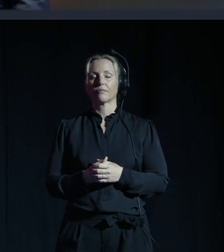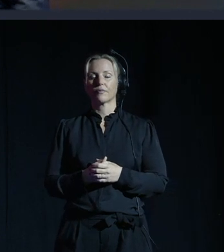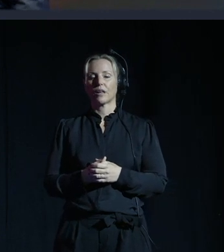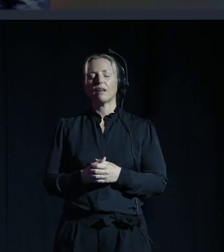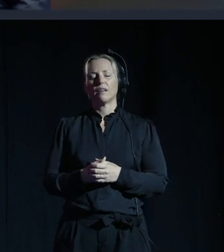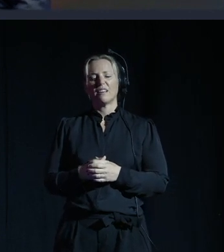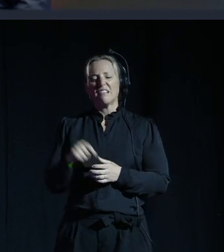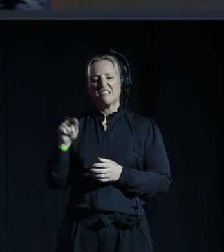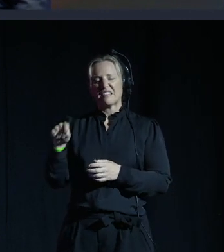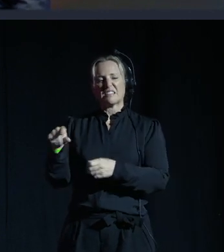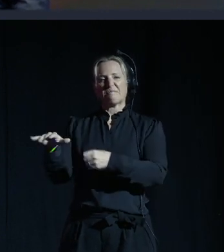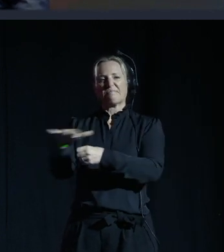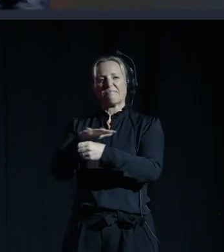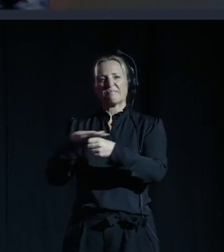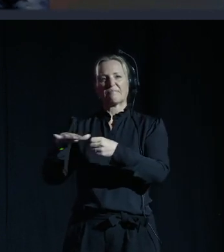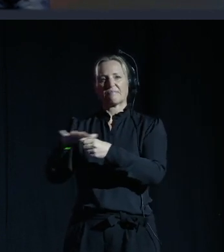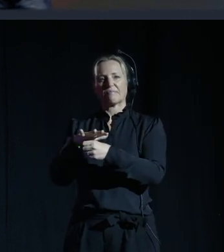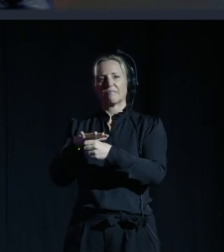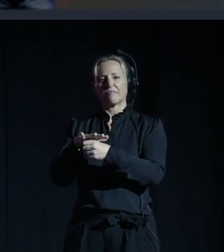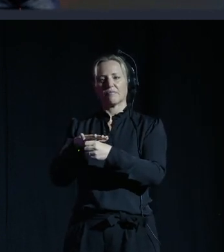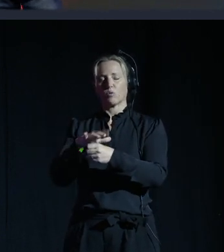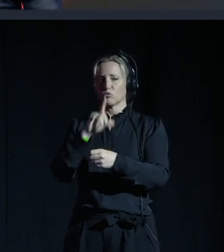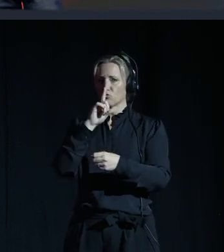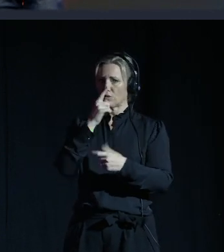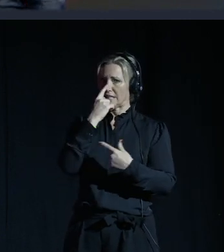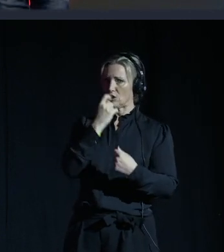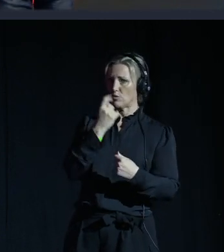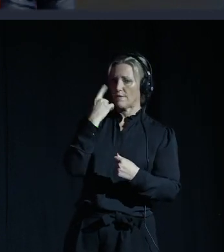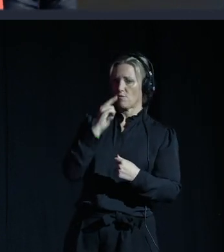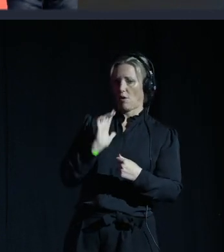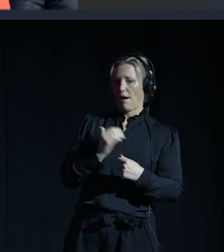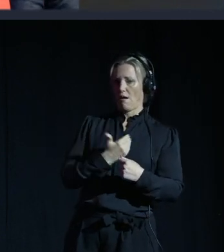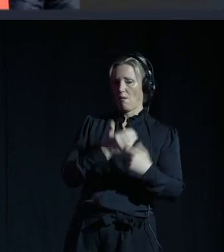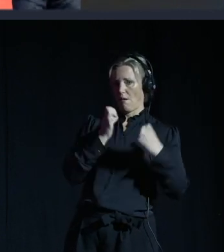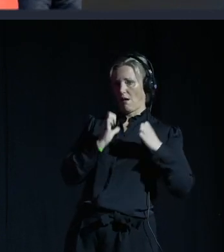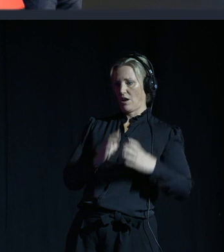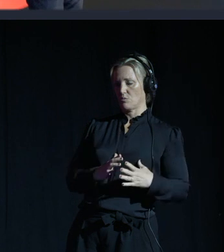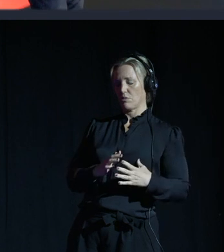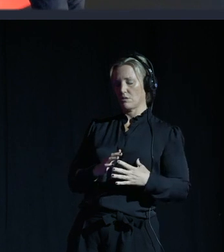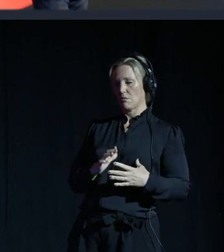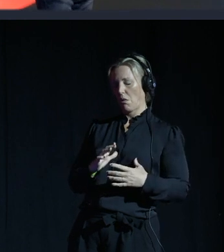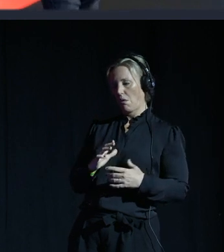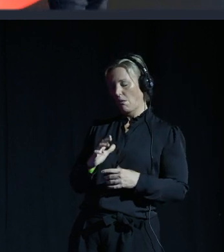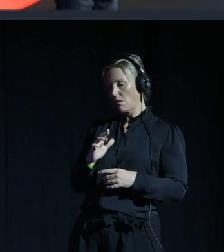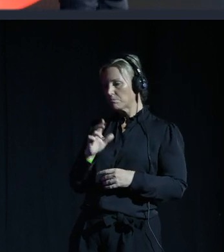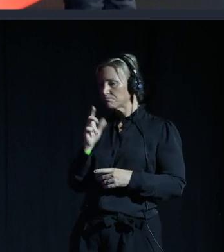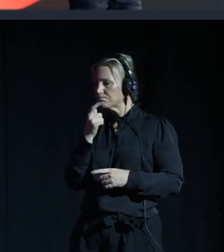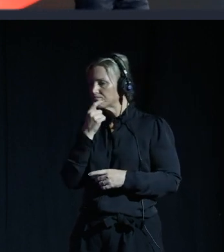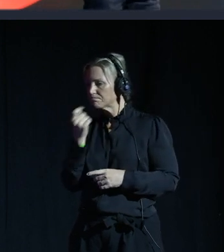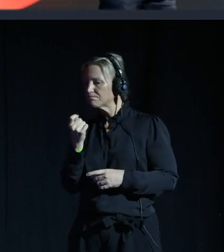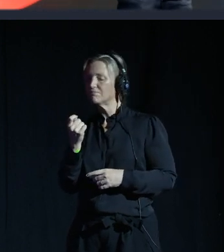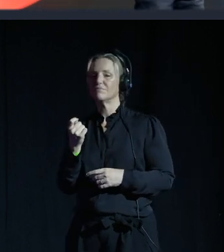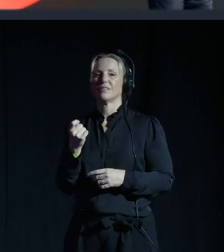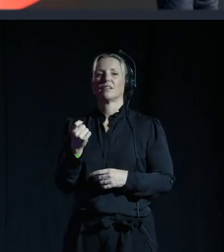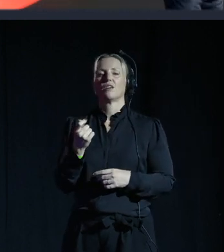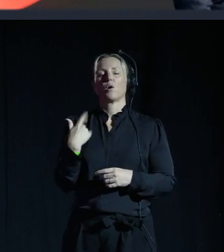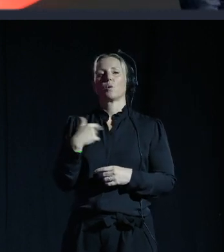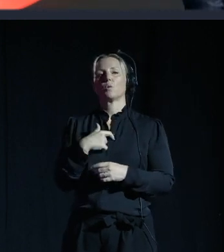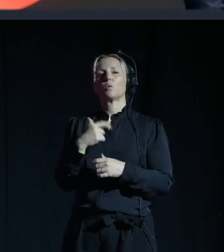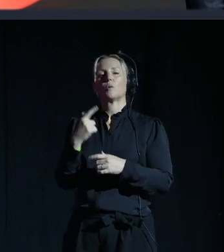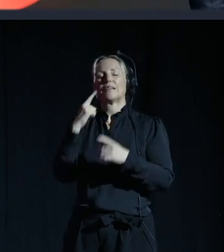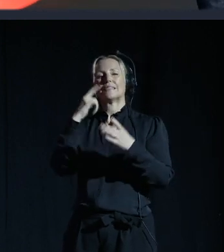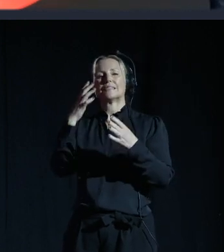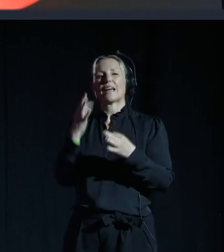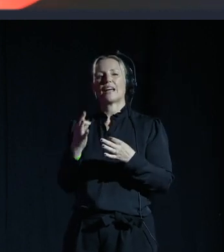really interesting to our customers, and so much so that we decided to join forces with the team at Transform, which is